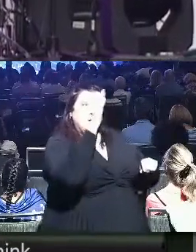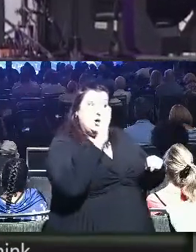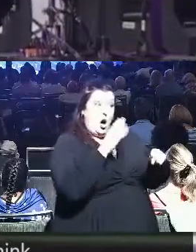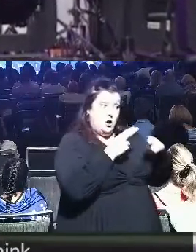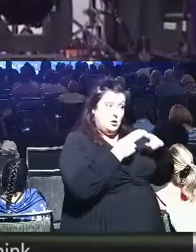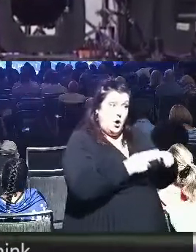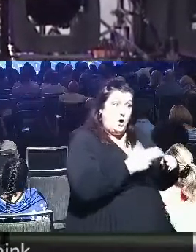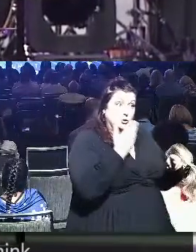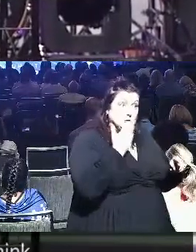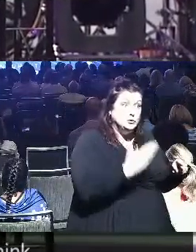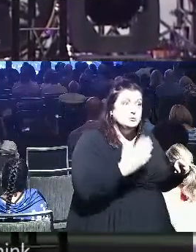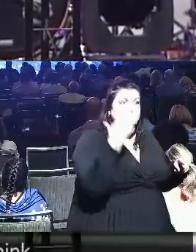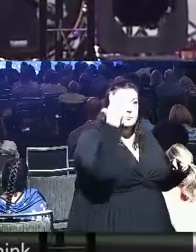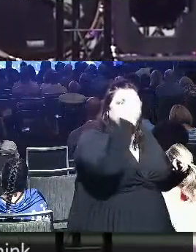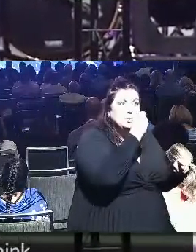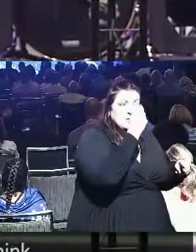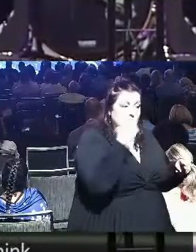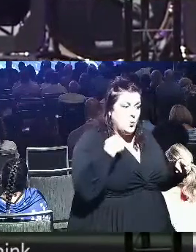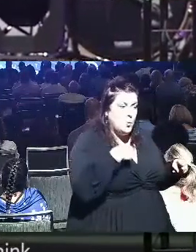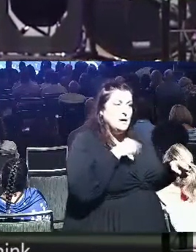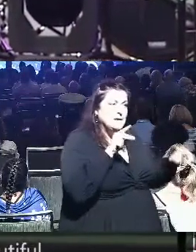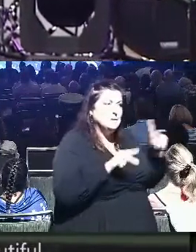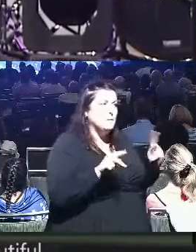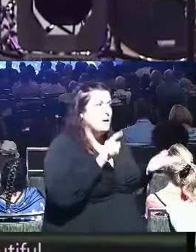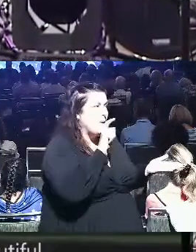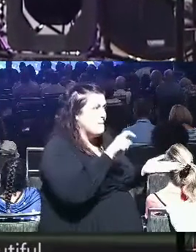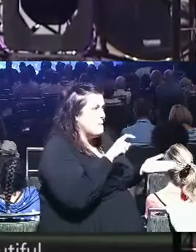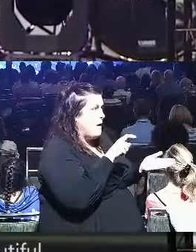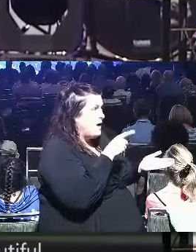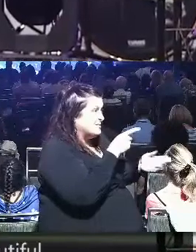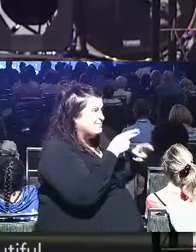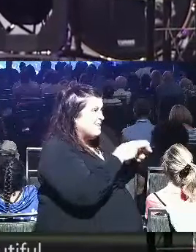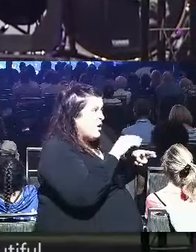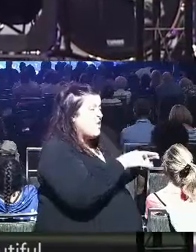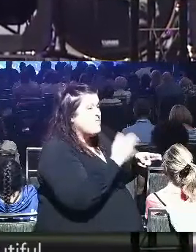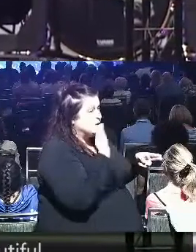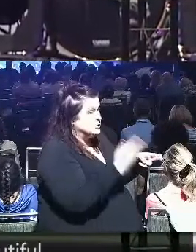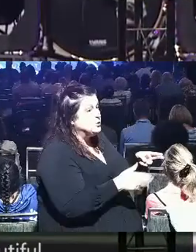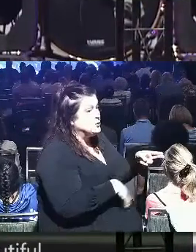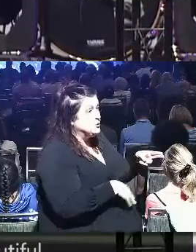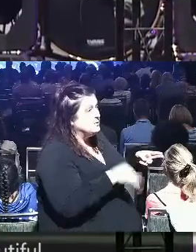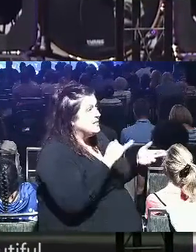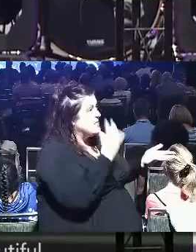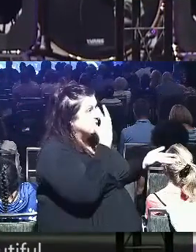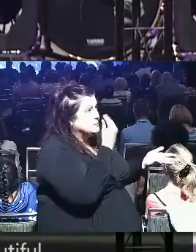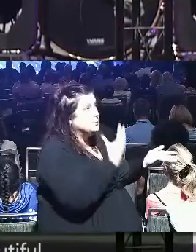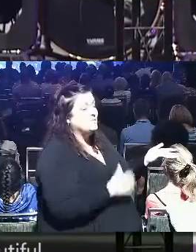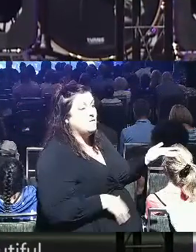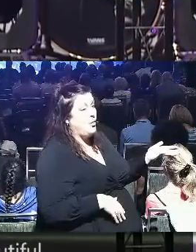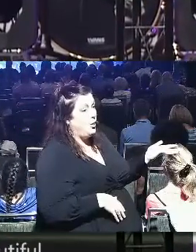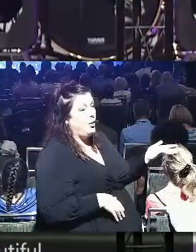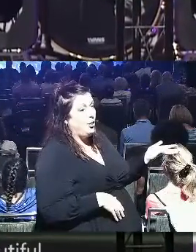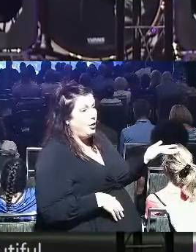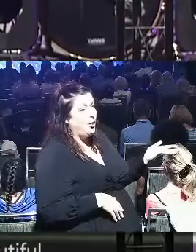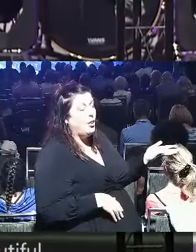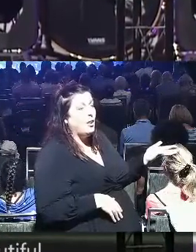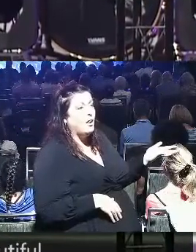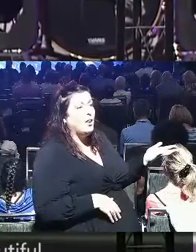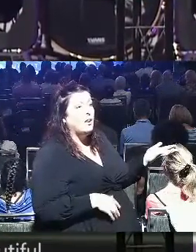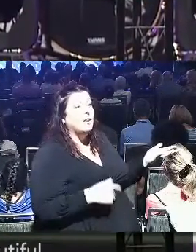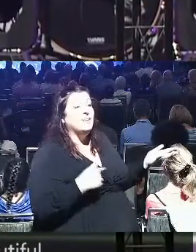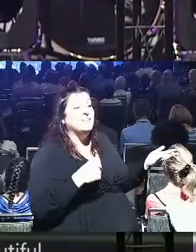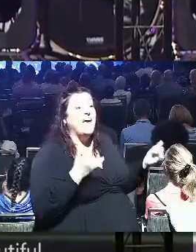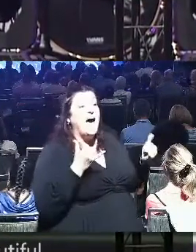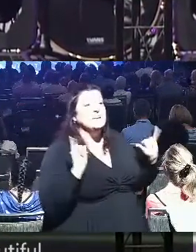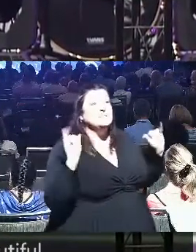calls beautiful, we as a people must call good and must call beautiful. I still wake up on